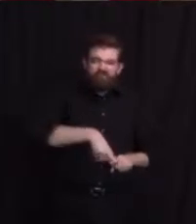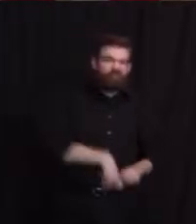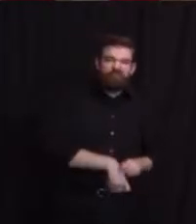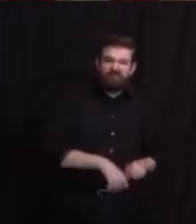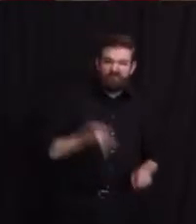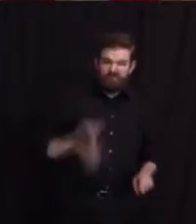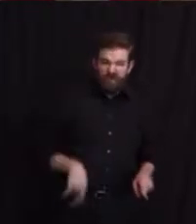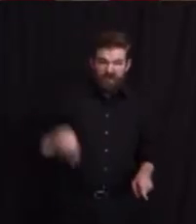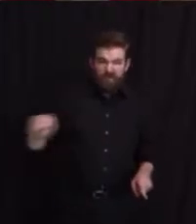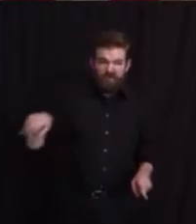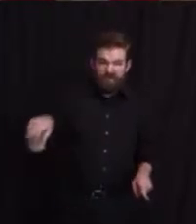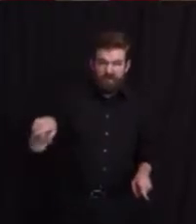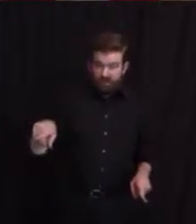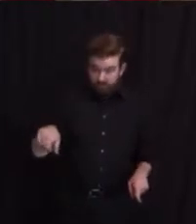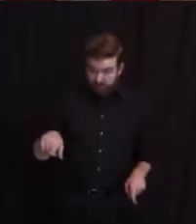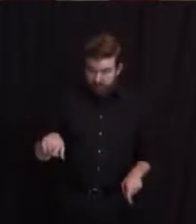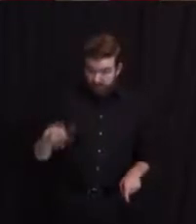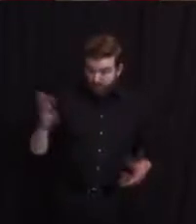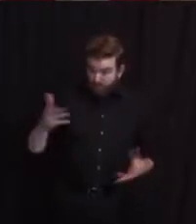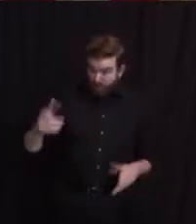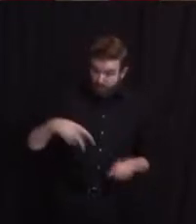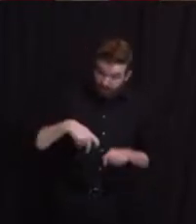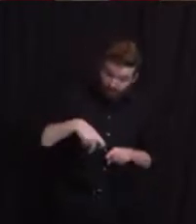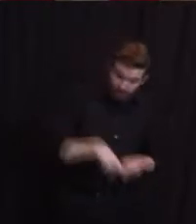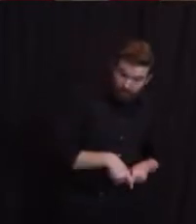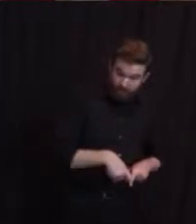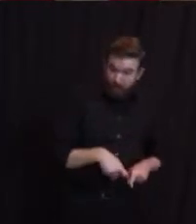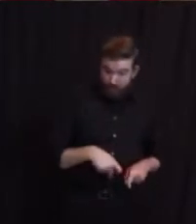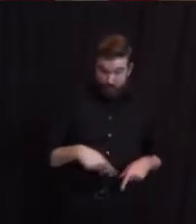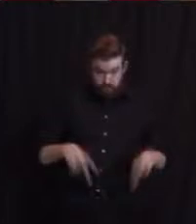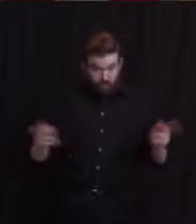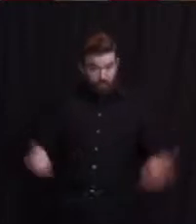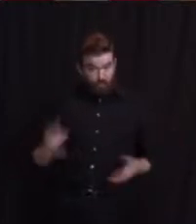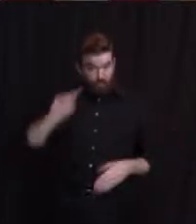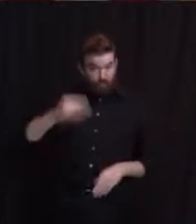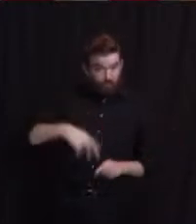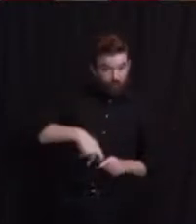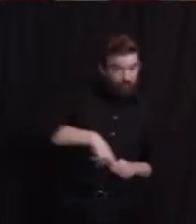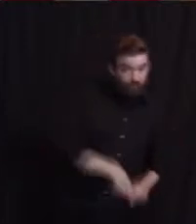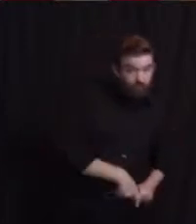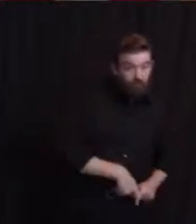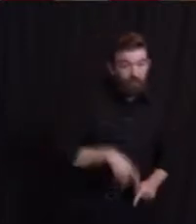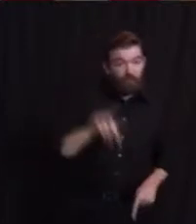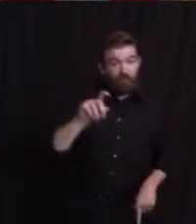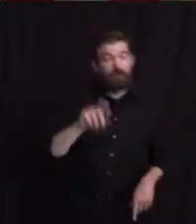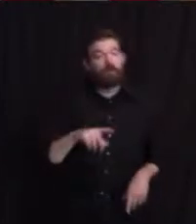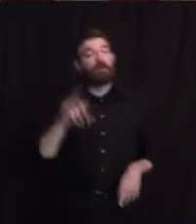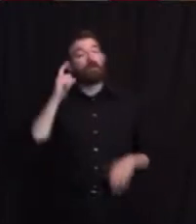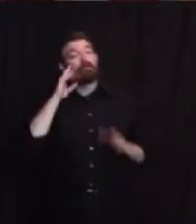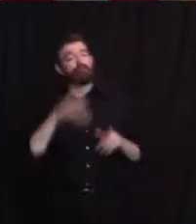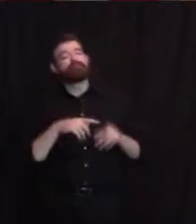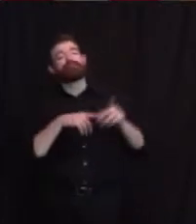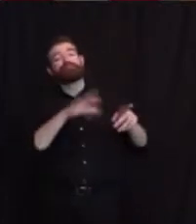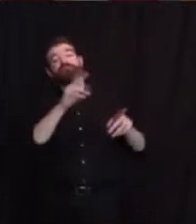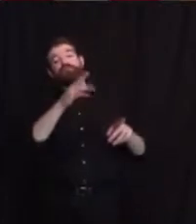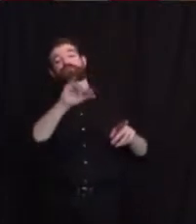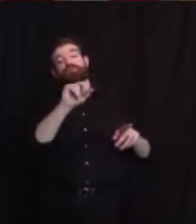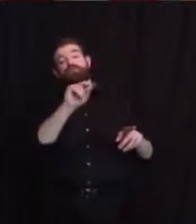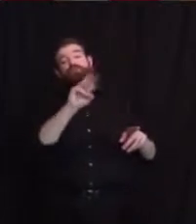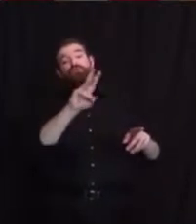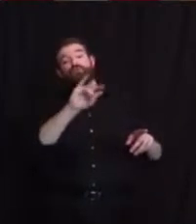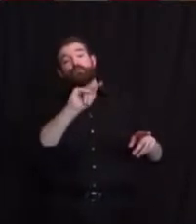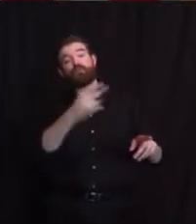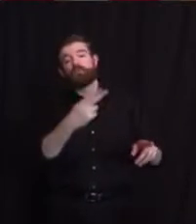We don't comment on personnel matters, and we still don't. School aid, everything's on the table, Brent. Everything is on the